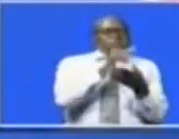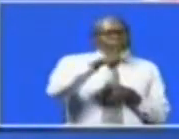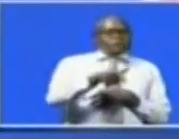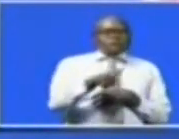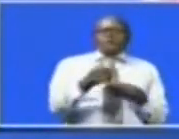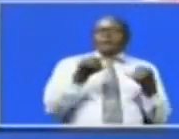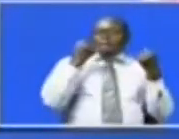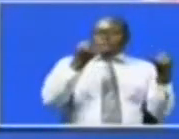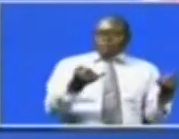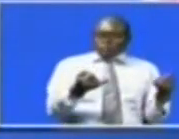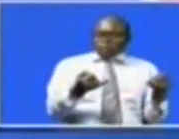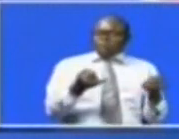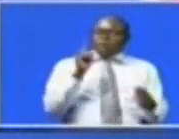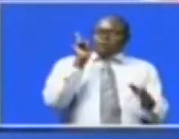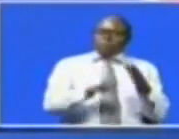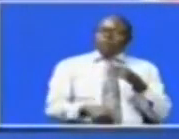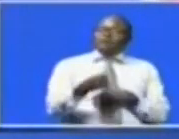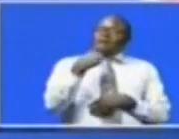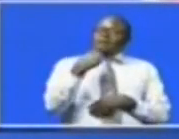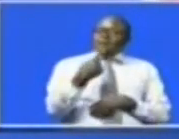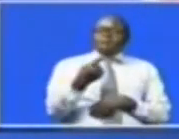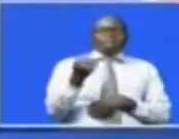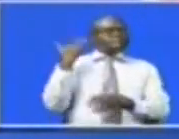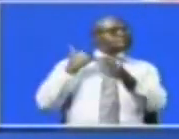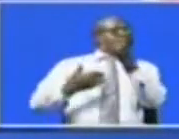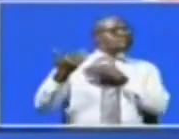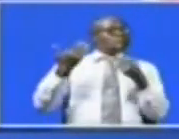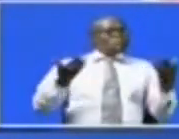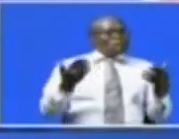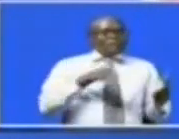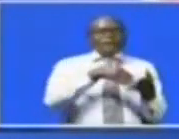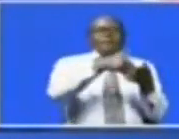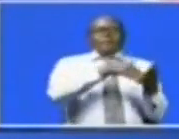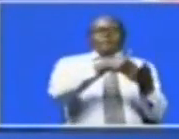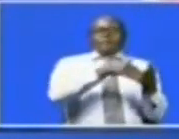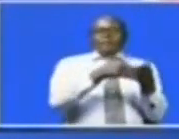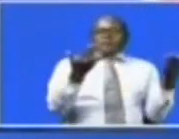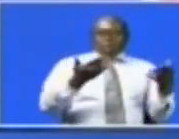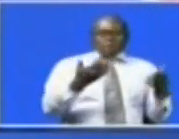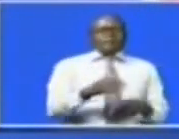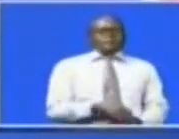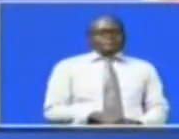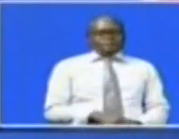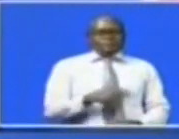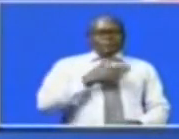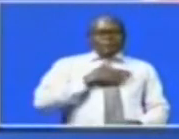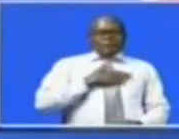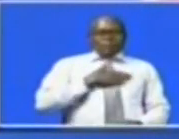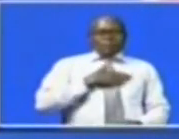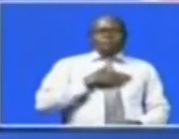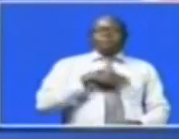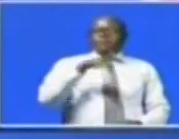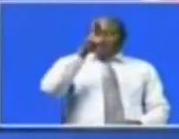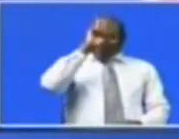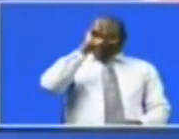channel. What I would want to tell you is that going back to where the weaknesses reside, our intelligence